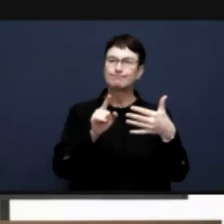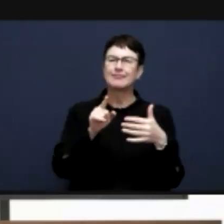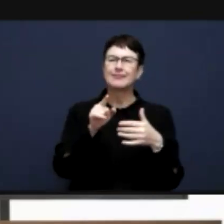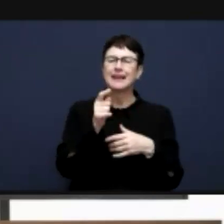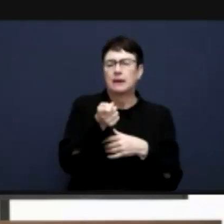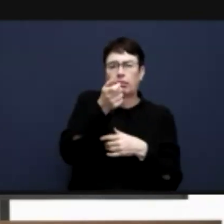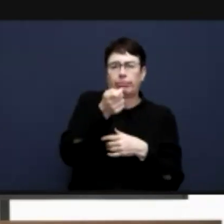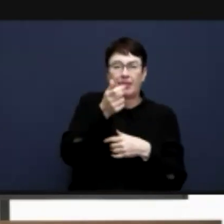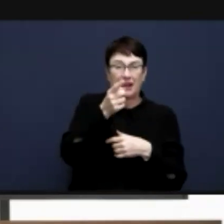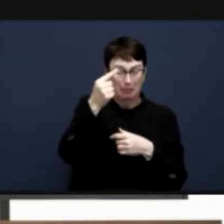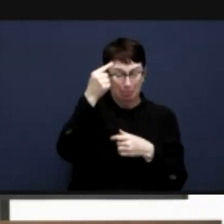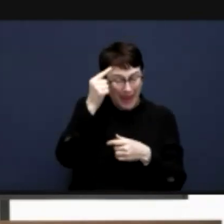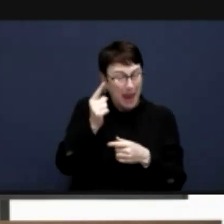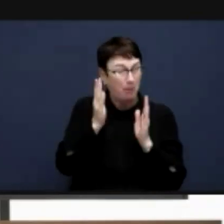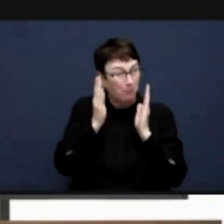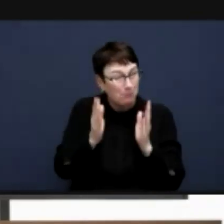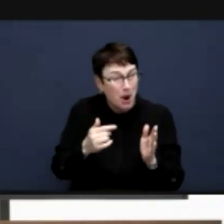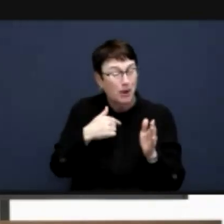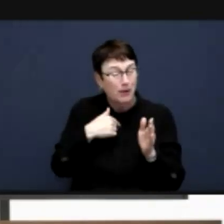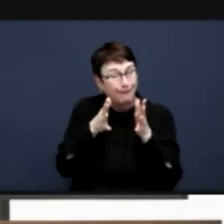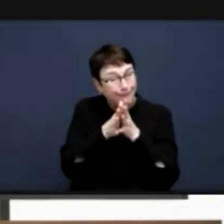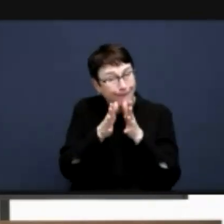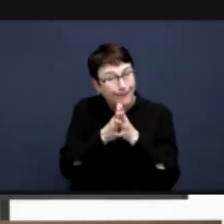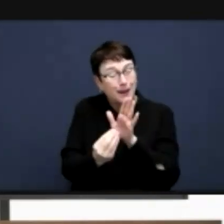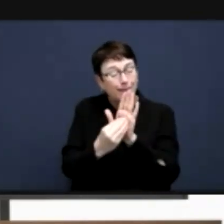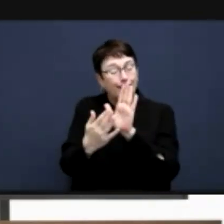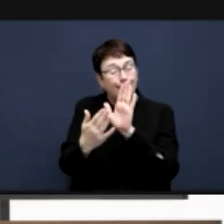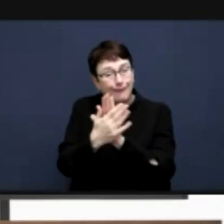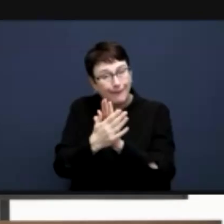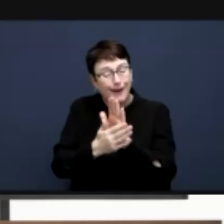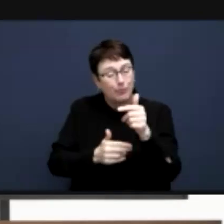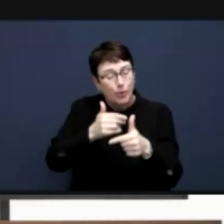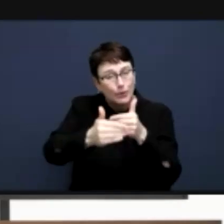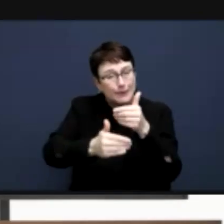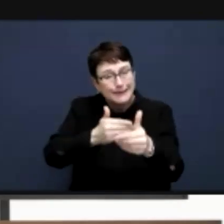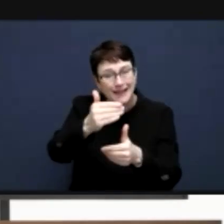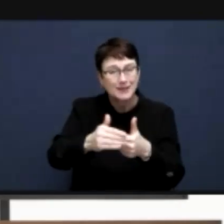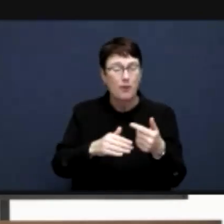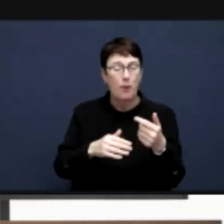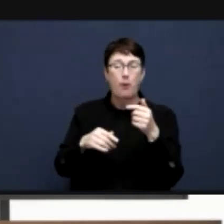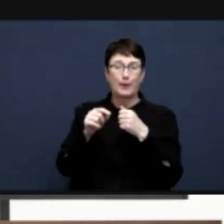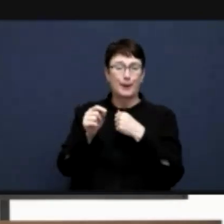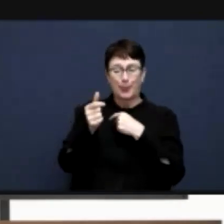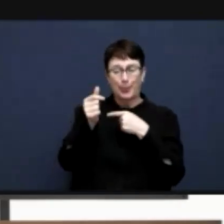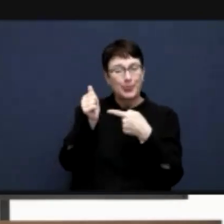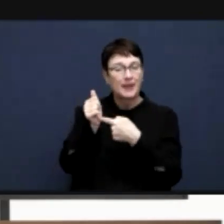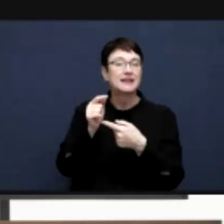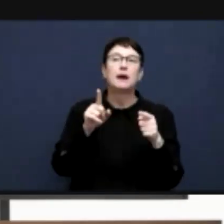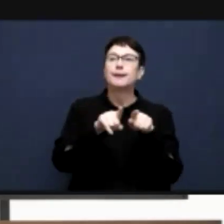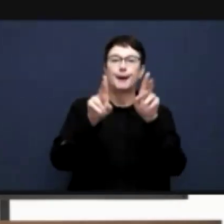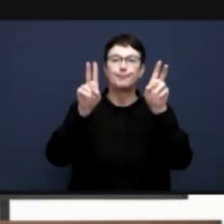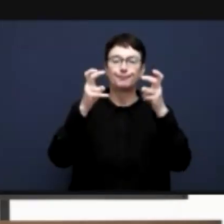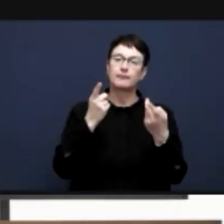really necessary to document a simple contrast switch? When you can click it, you change contrast, you click it again and change it